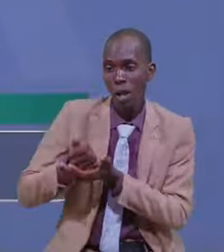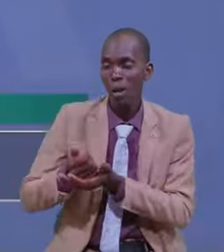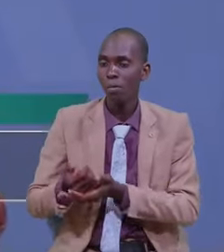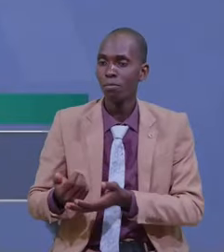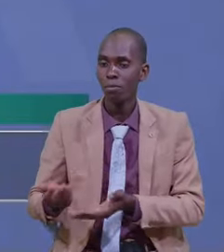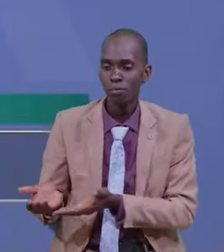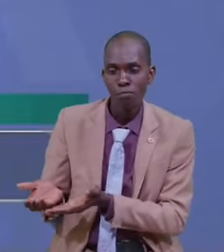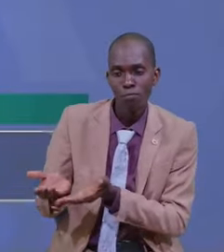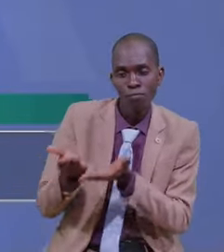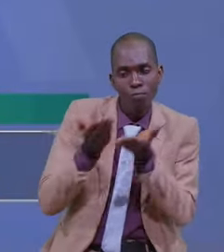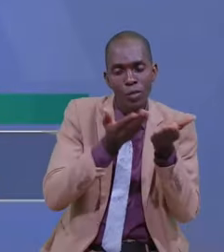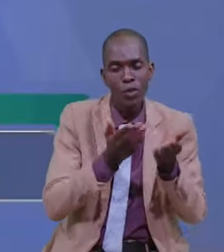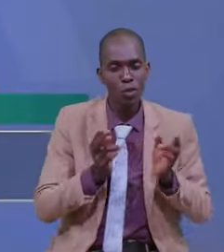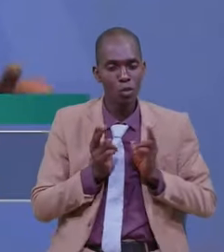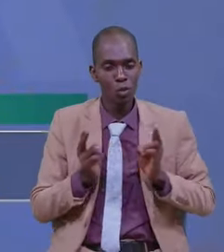other